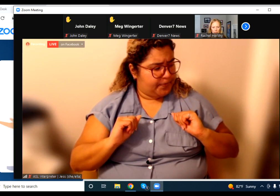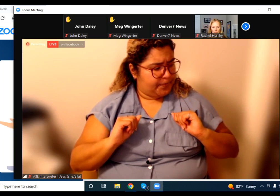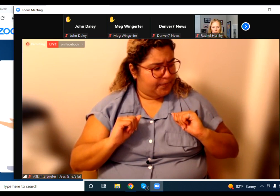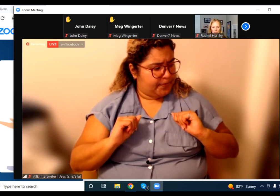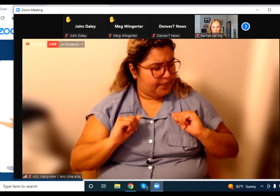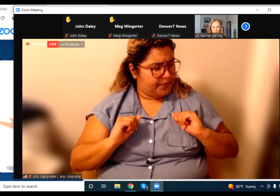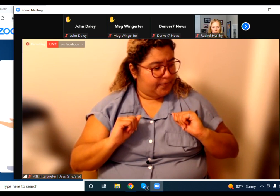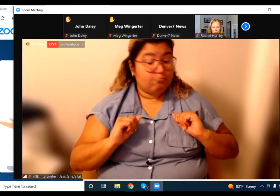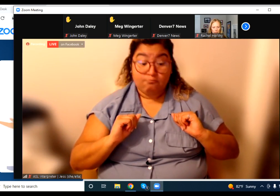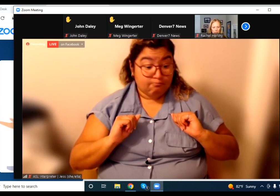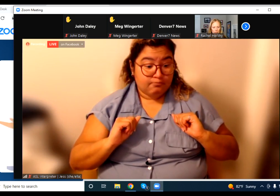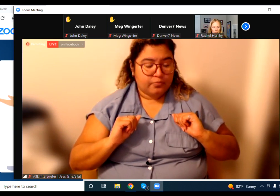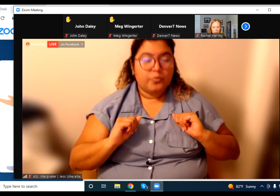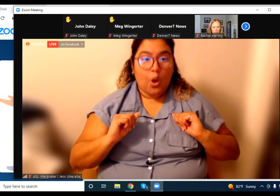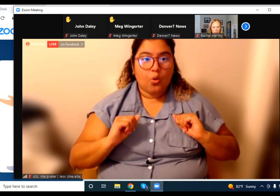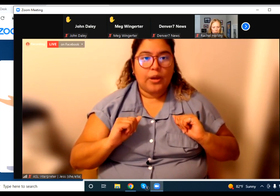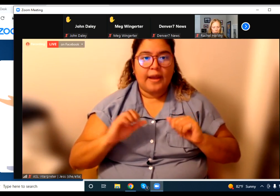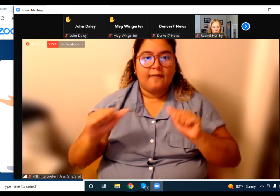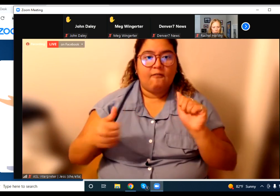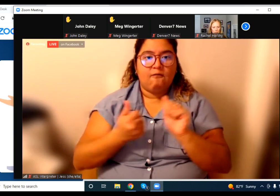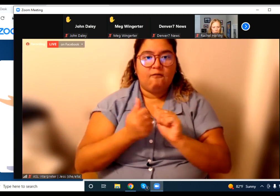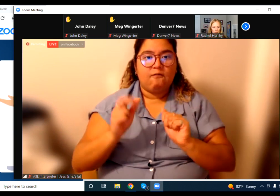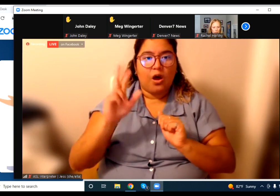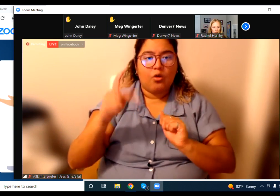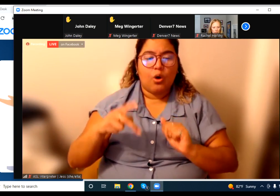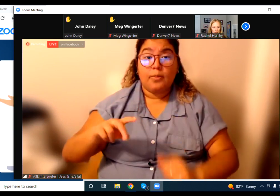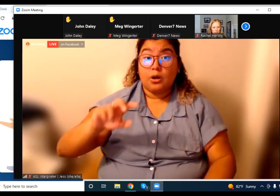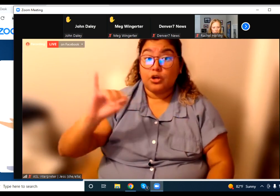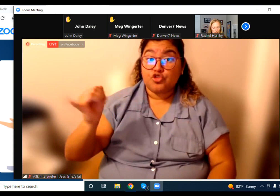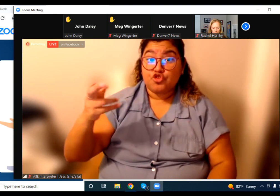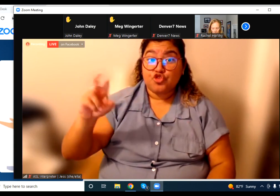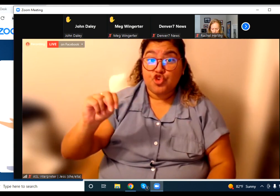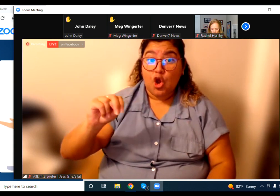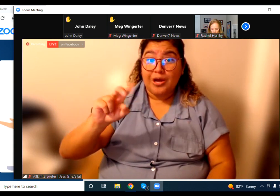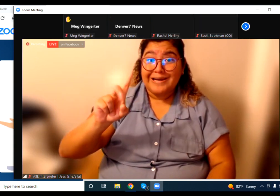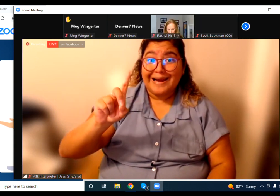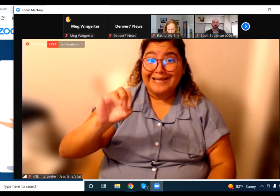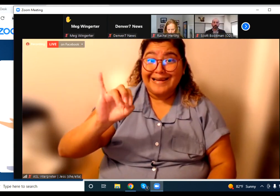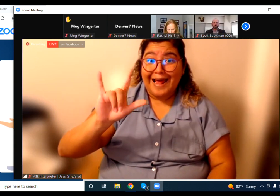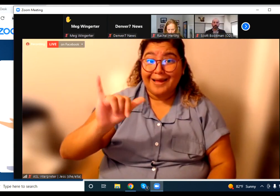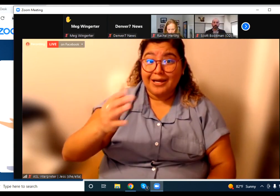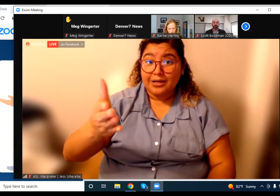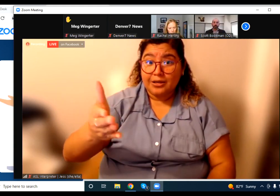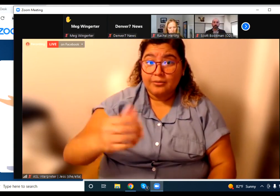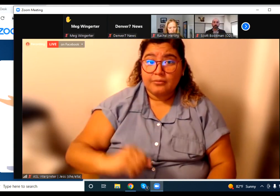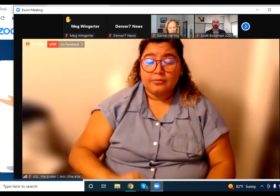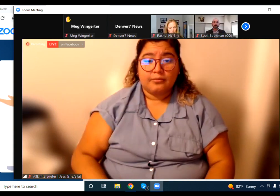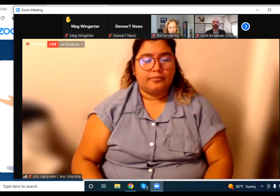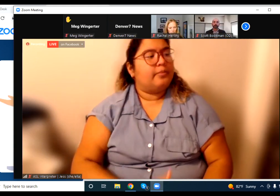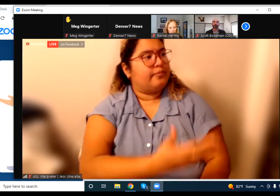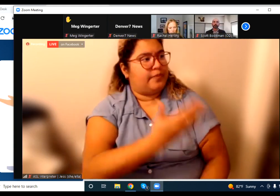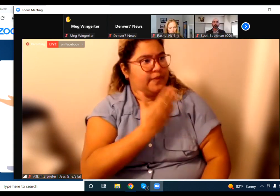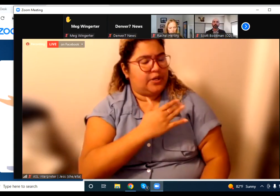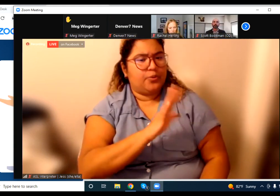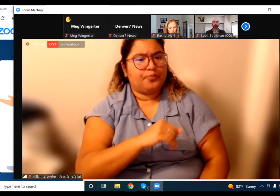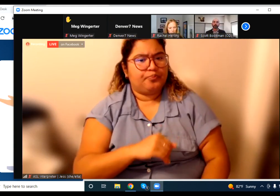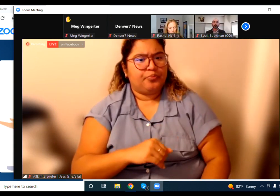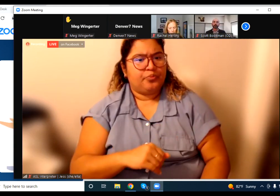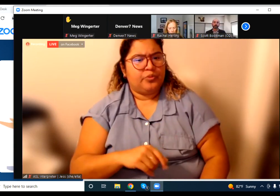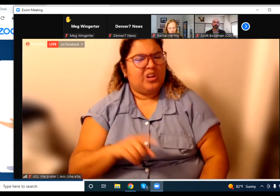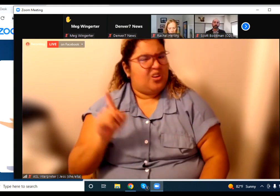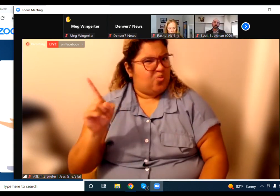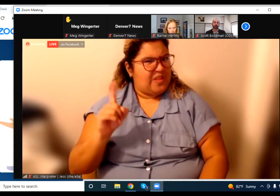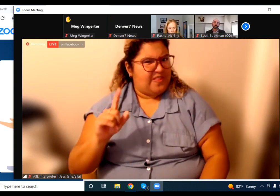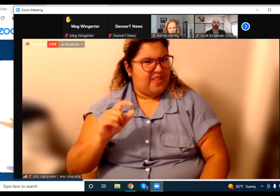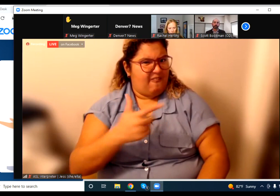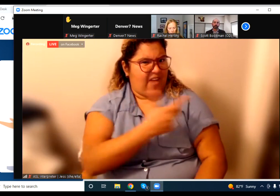All right, then we'll go ahead and take a couple of follow-ups. John Daly, back to you. Great, thank you. Kind of along the lines of the vaccine question,